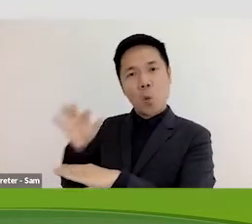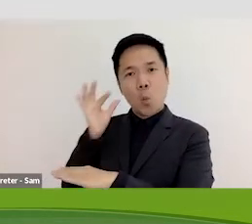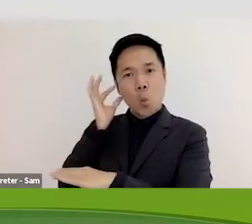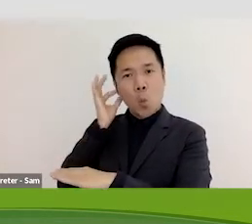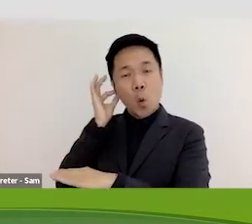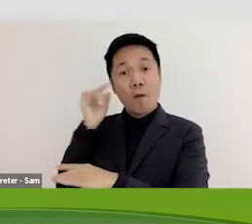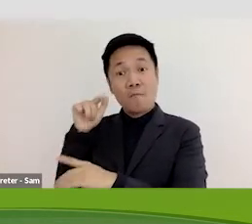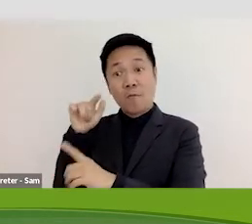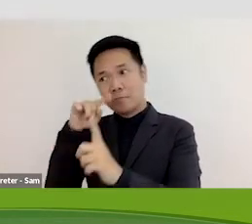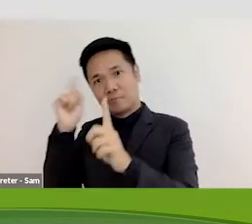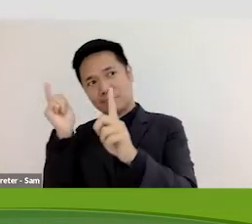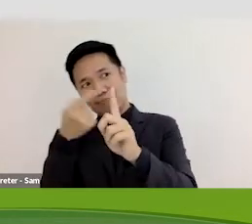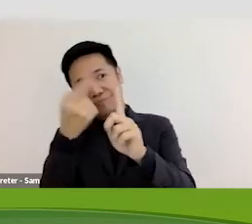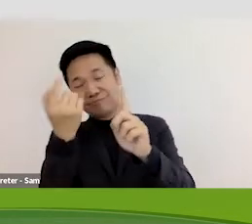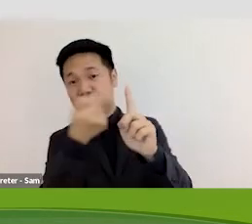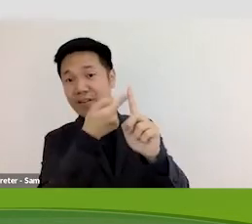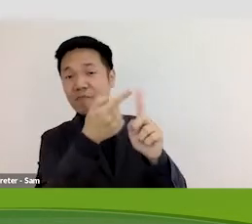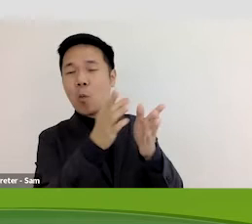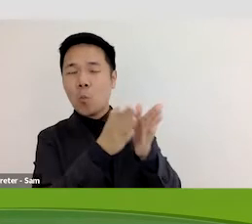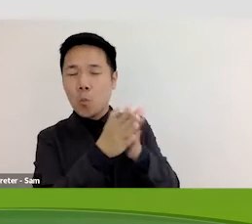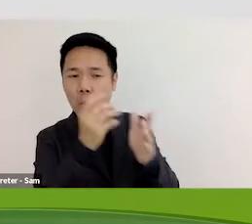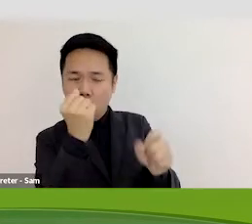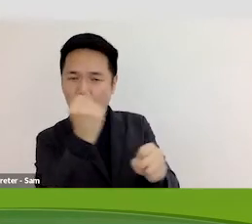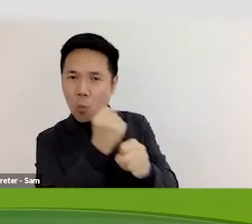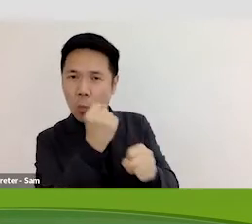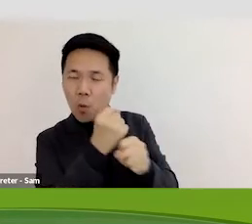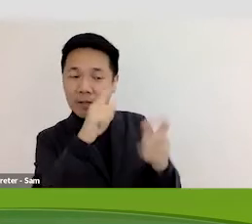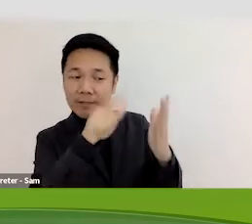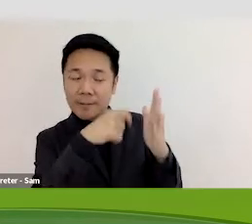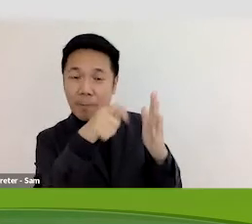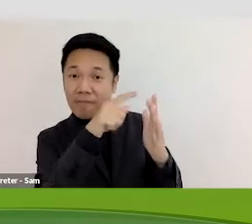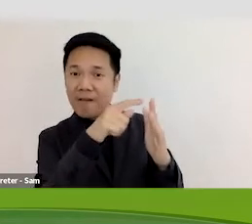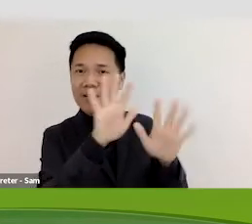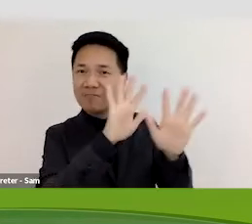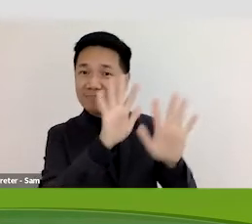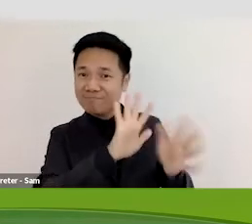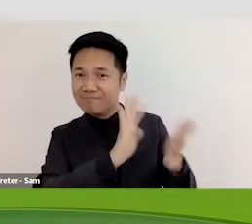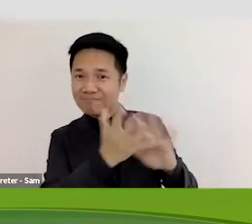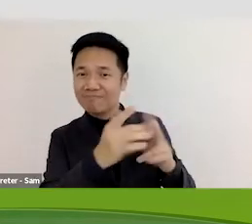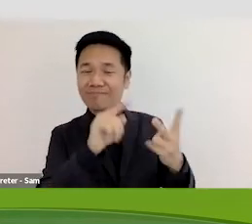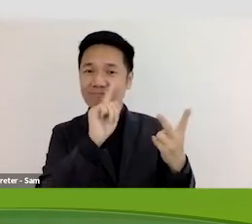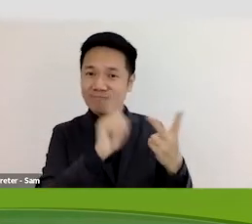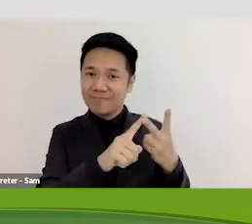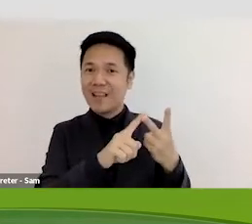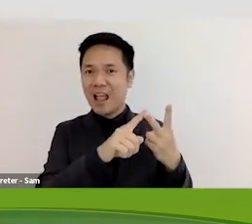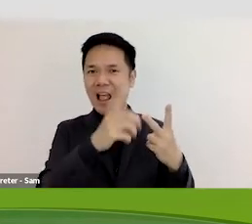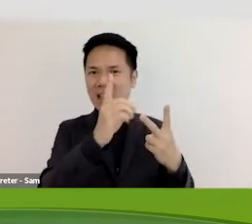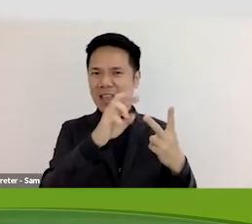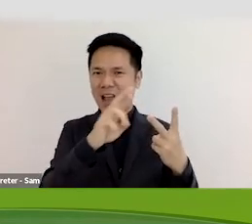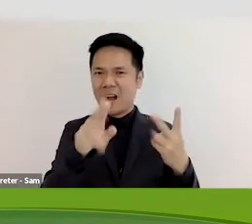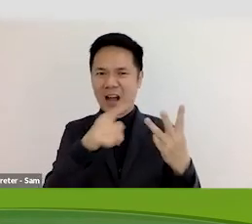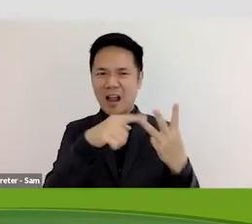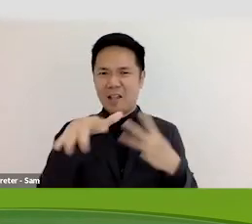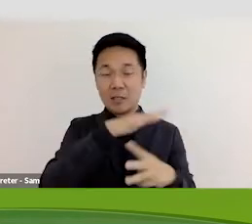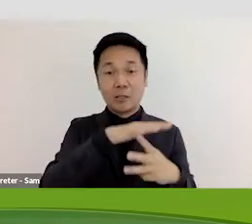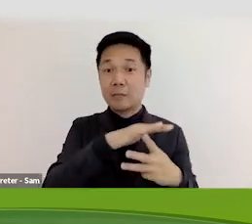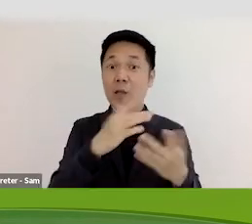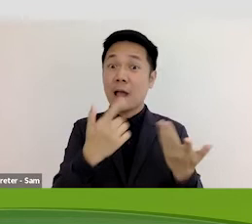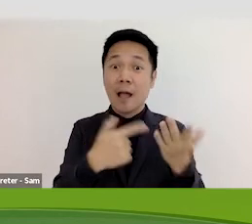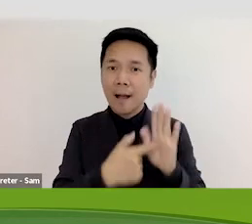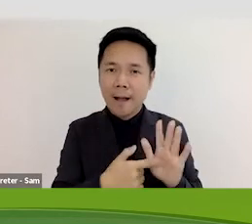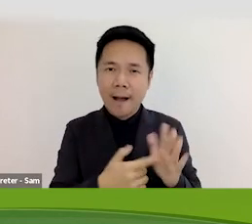and disaster risk reduction initiatives by repurposing environmentally harmful subsidies for fossil fuels